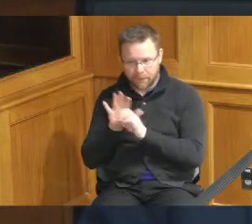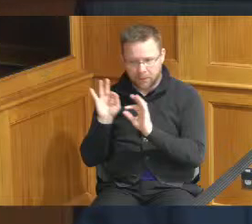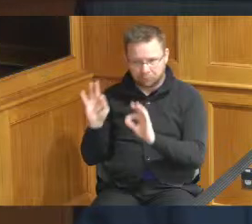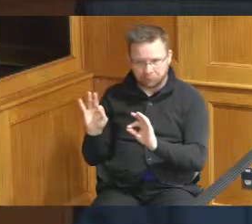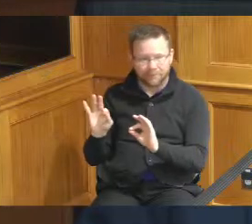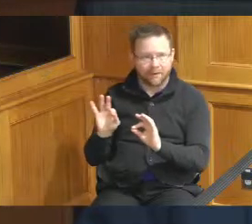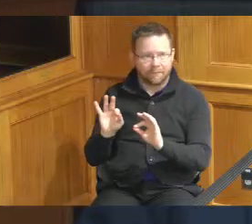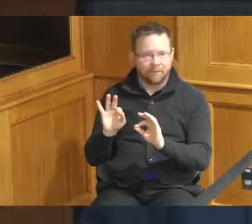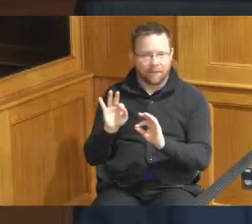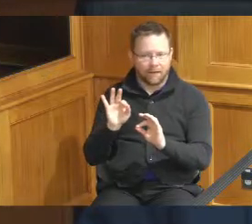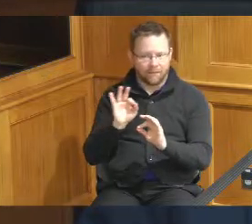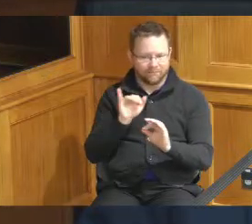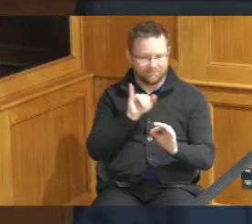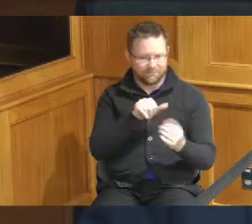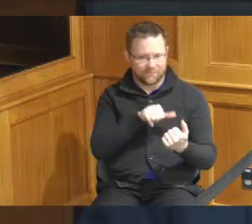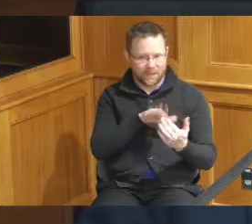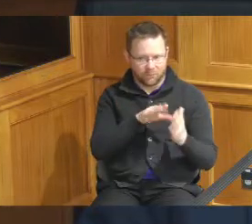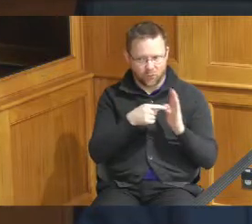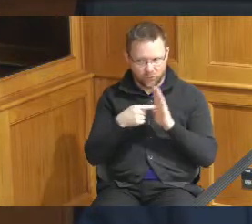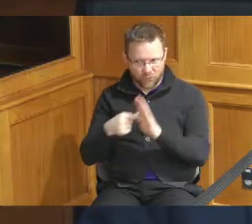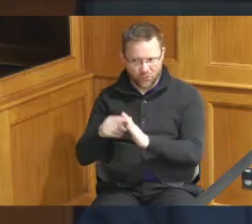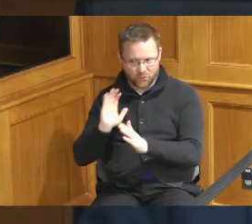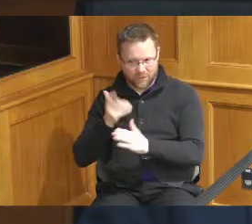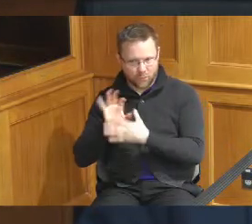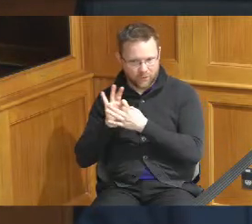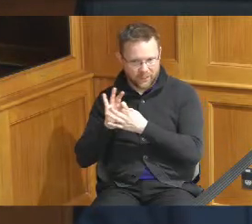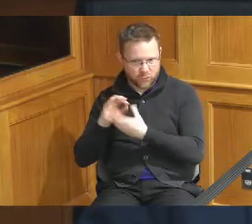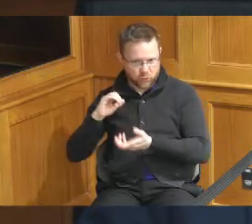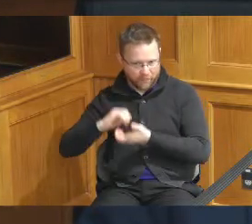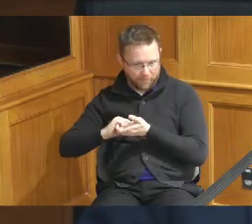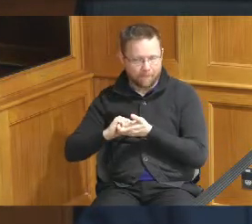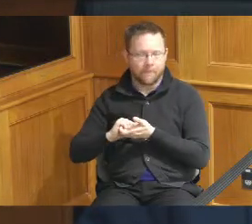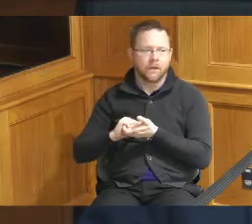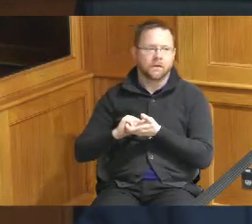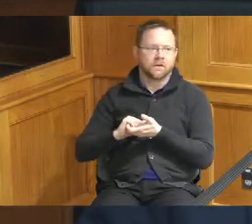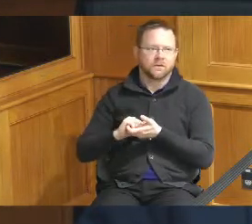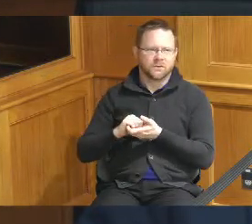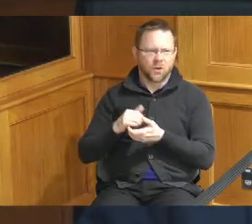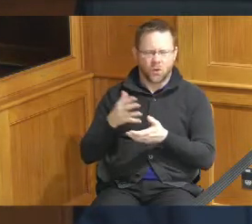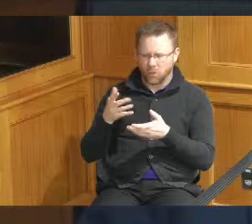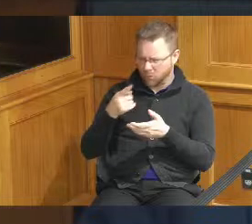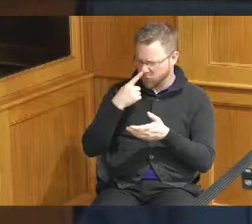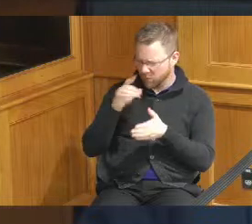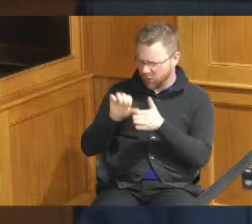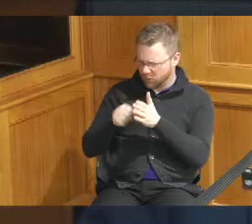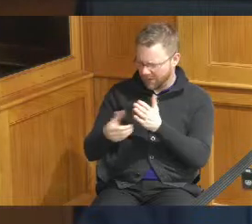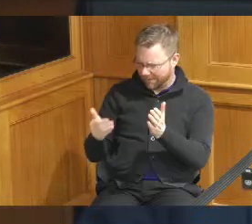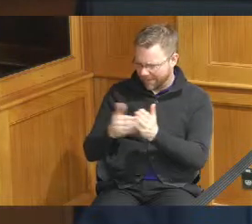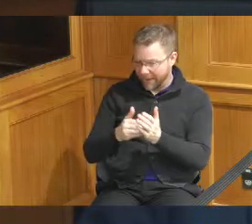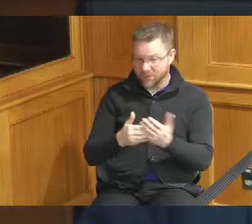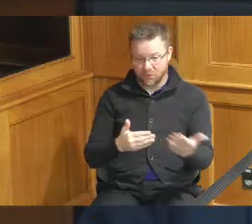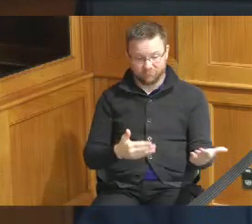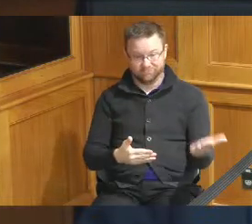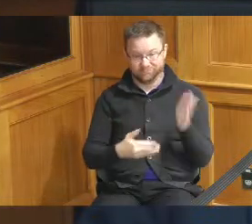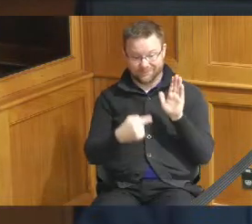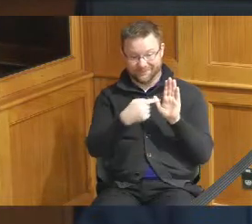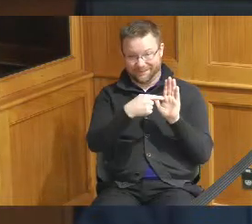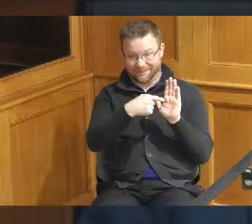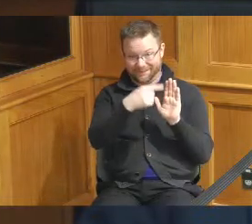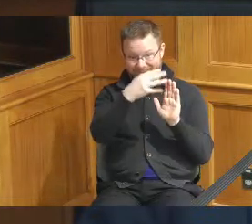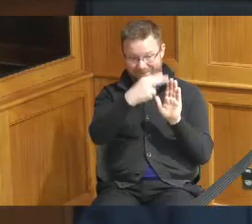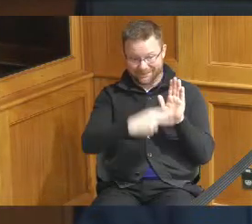approach reflects that. So I wanted to highlight it, or rather have you reiterate. So what's in front of us then are these